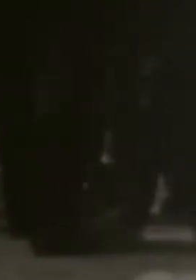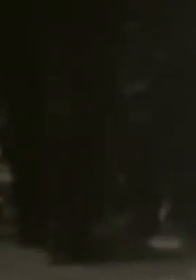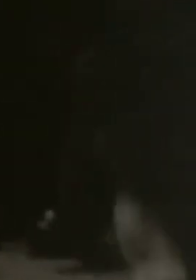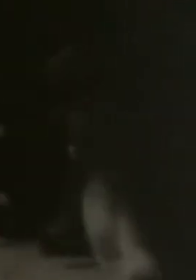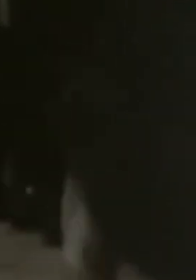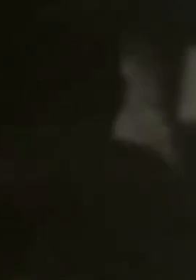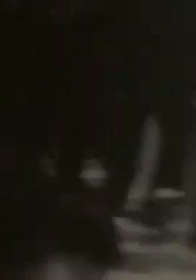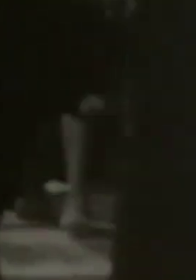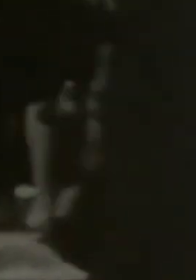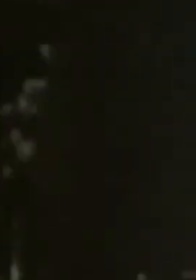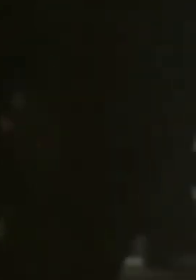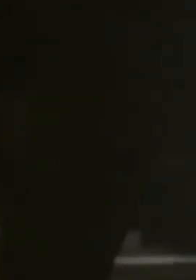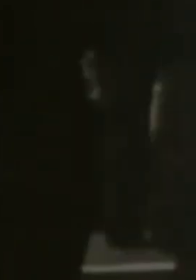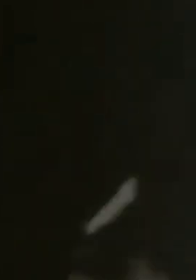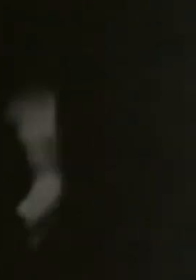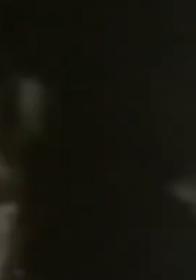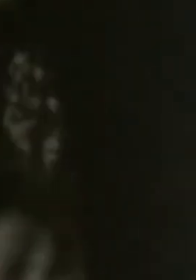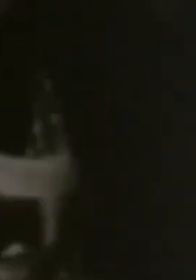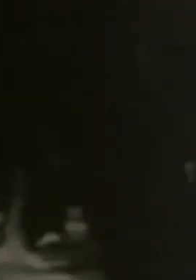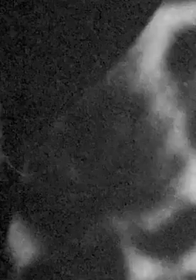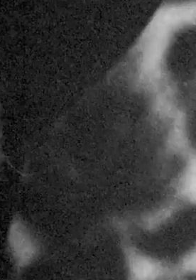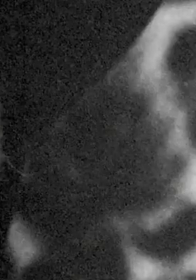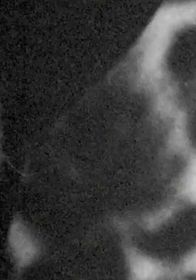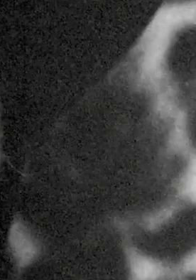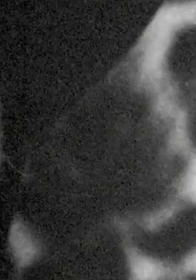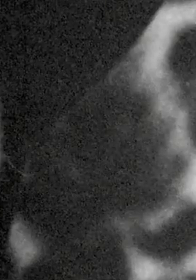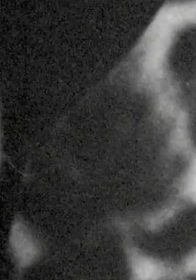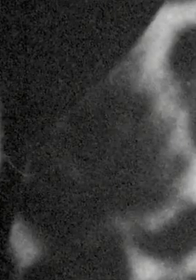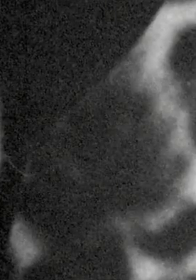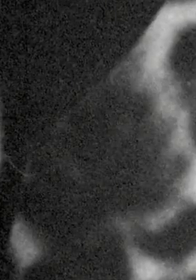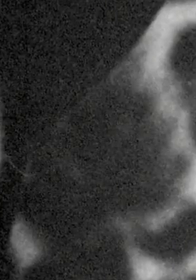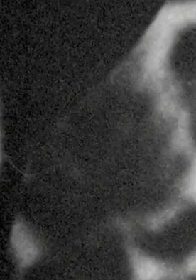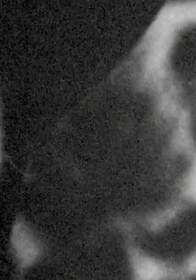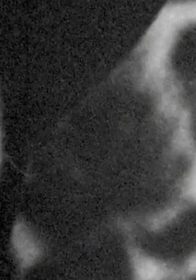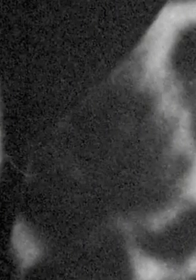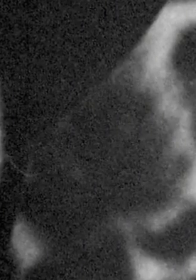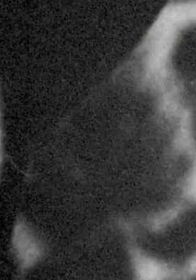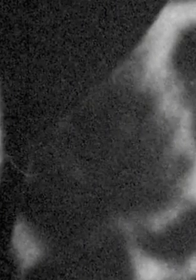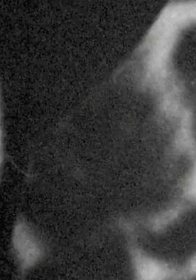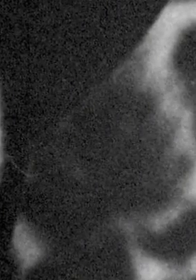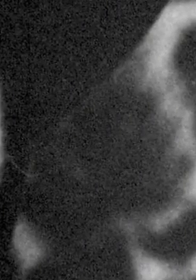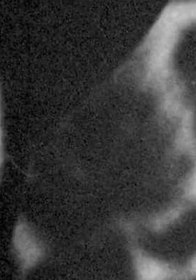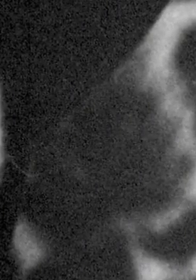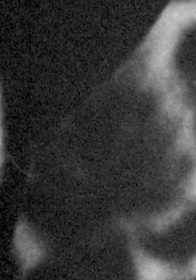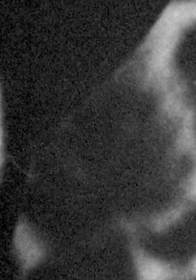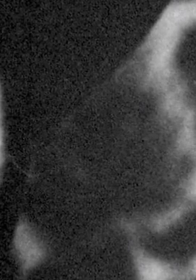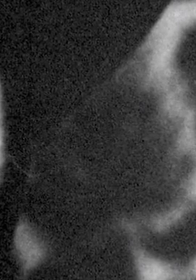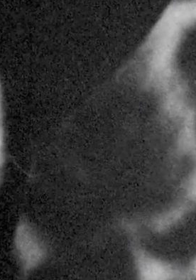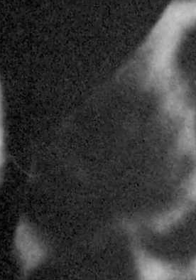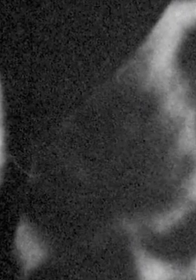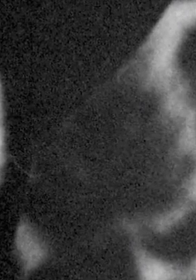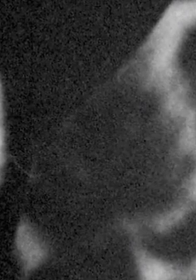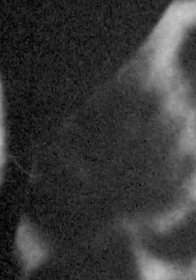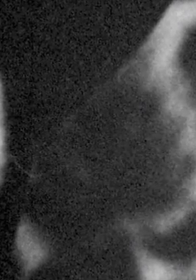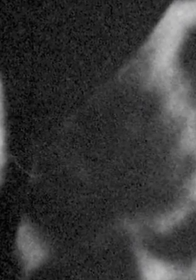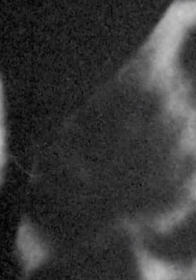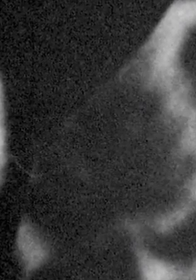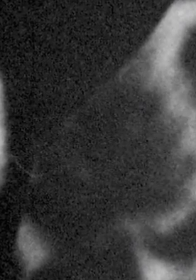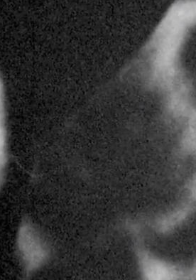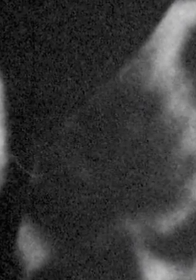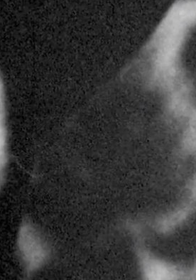history. Karen just happens to be the new name for it. Take the 1955 murder of Emmett Till, a 14-year-old